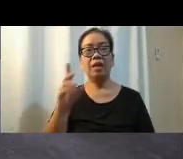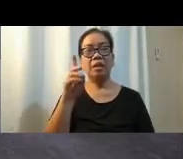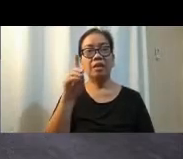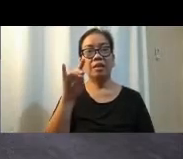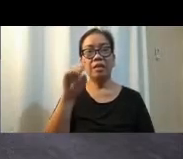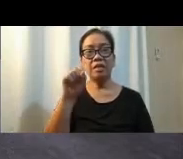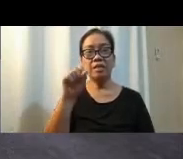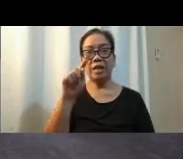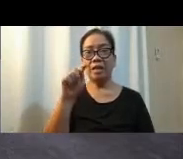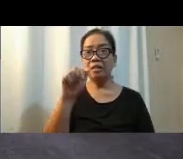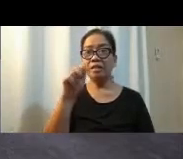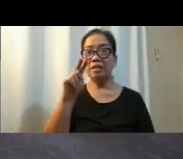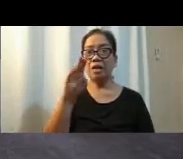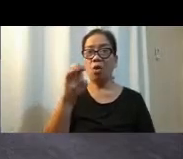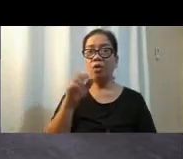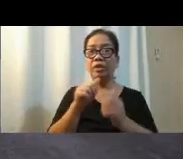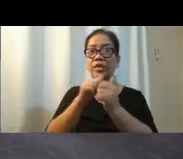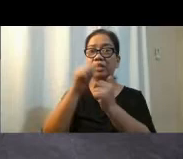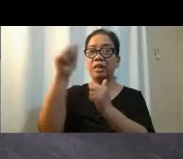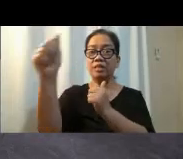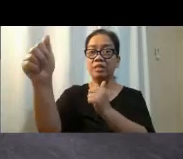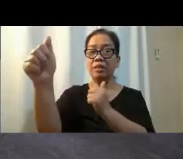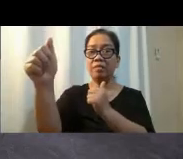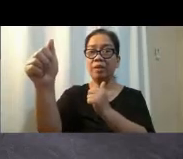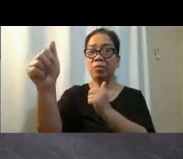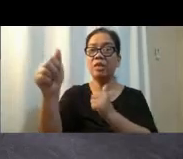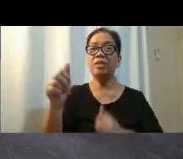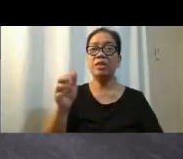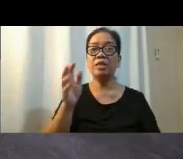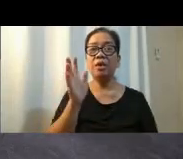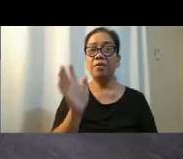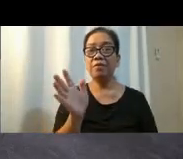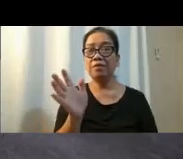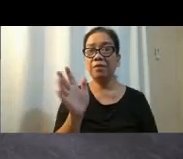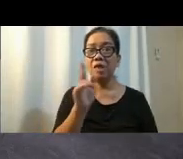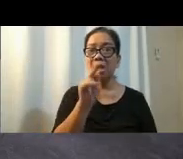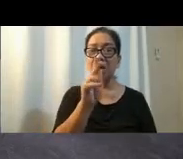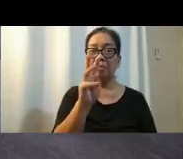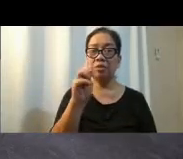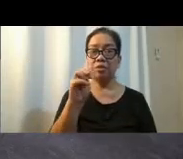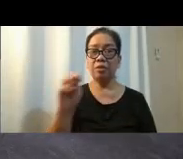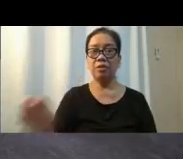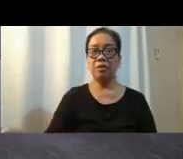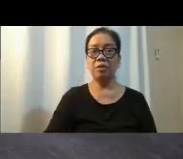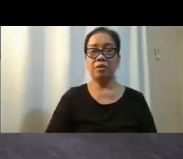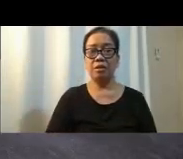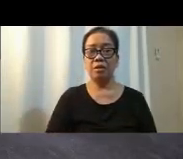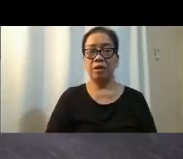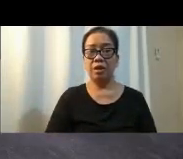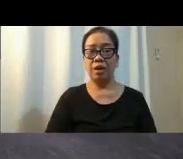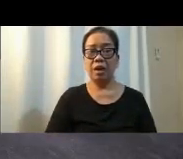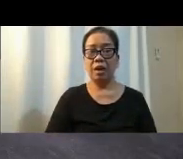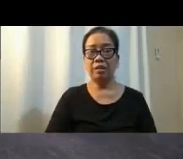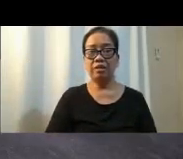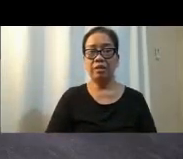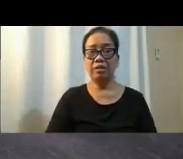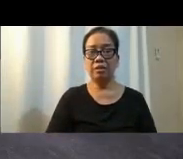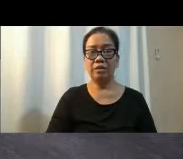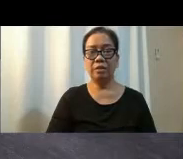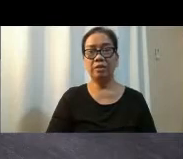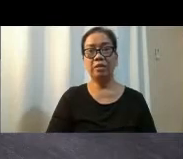Here, distance is given, which is 50 kilometers.